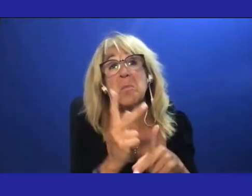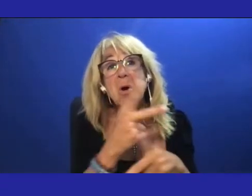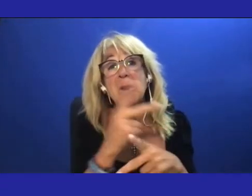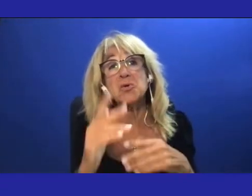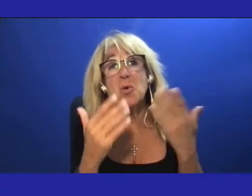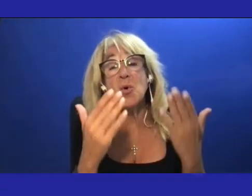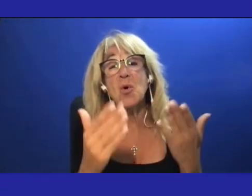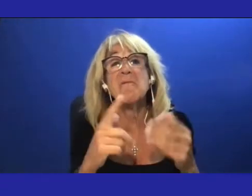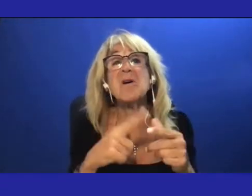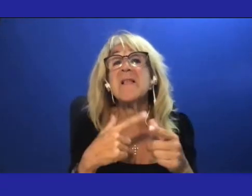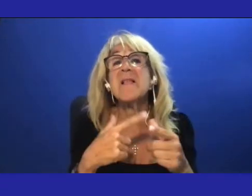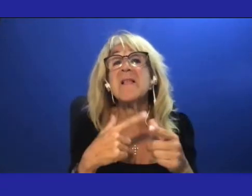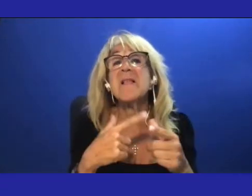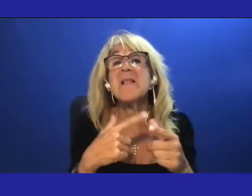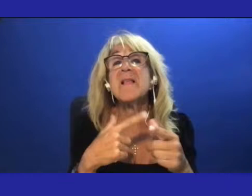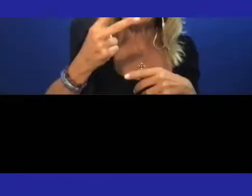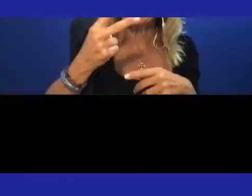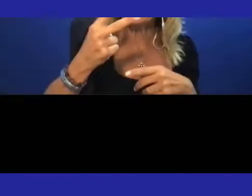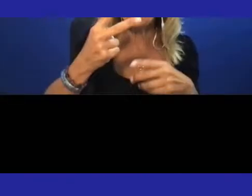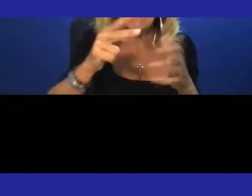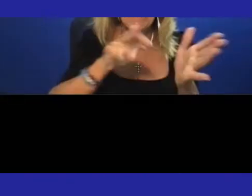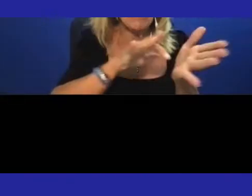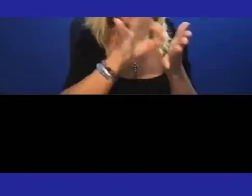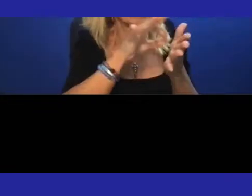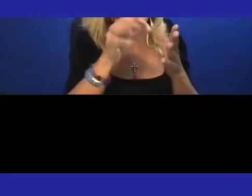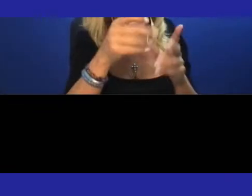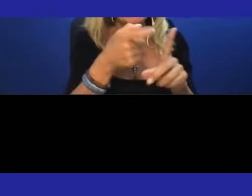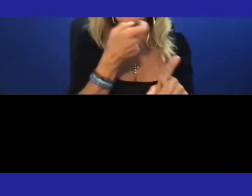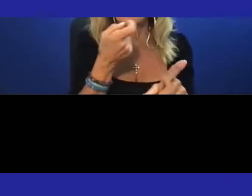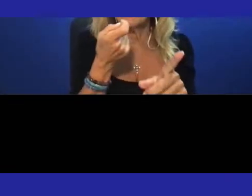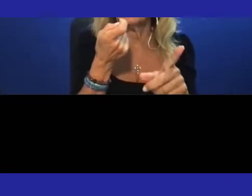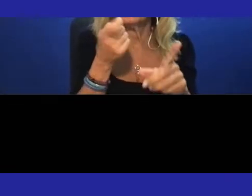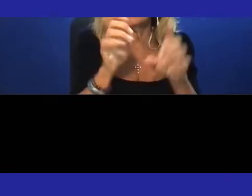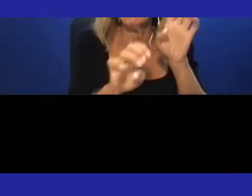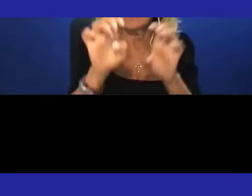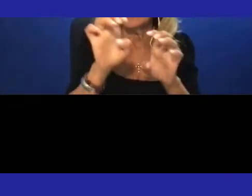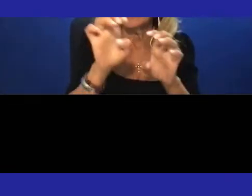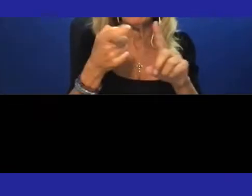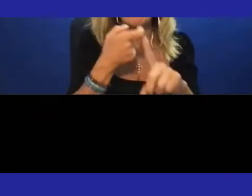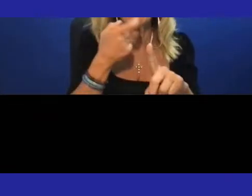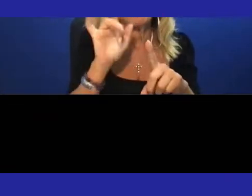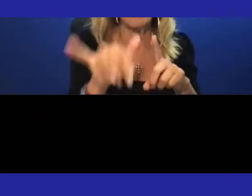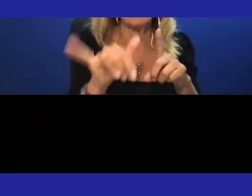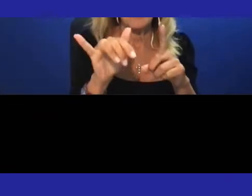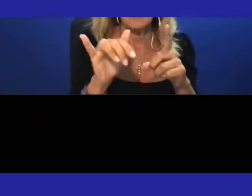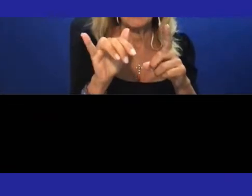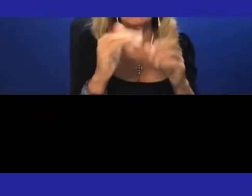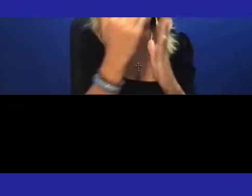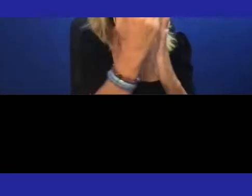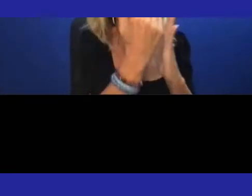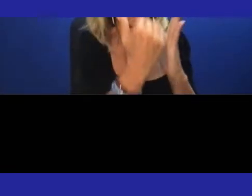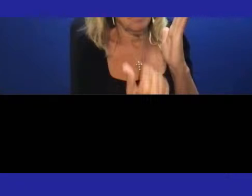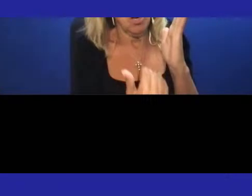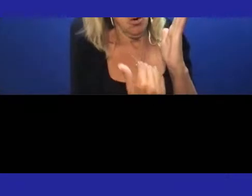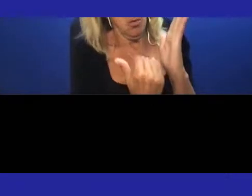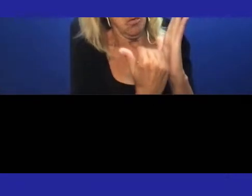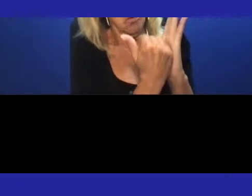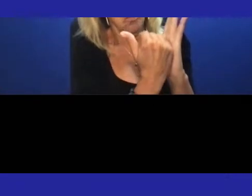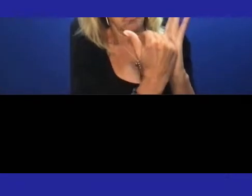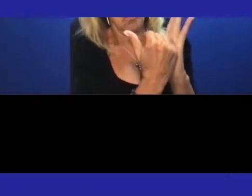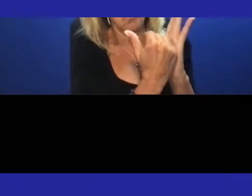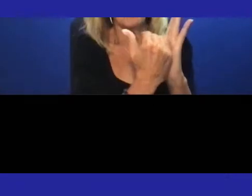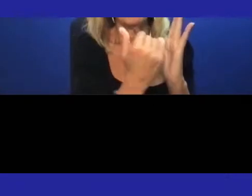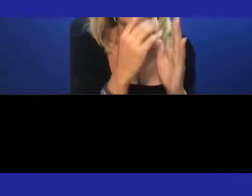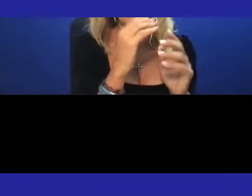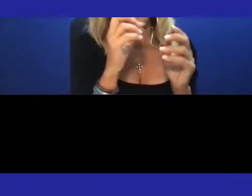of scoring by the evaluation committee to shortlist and kind of bring one or multiple vendors to the top for each of the